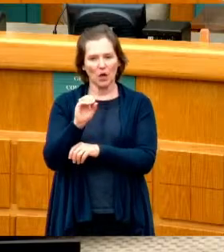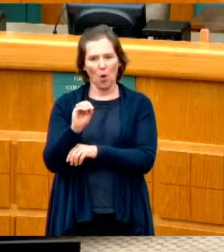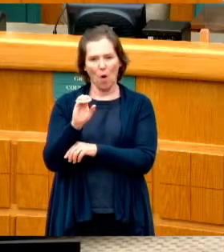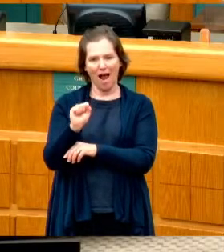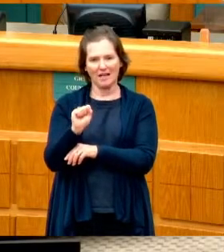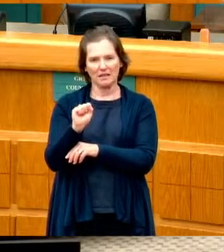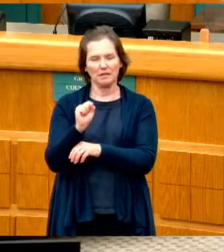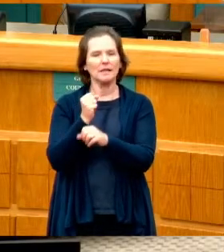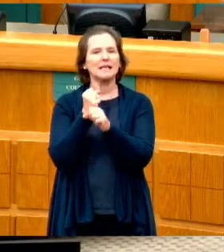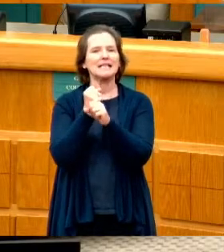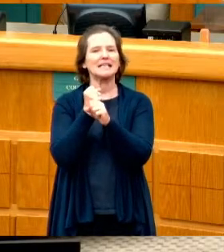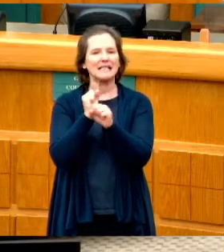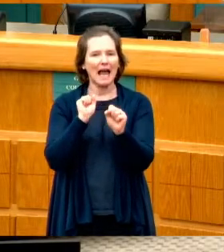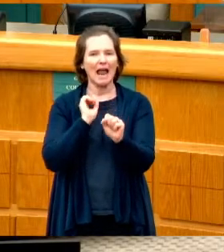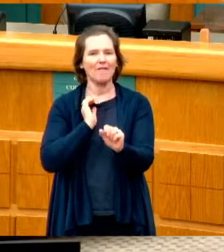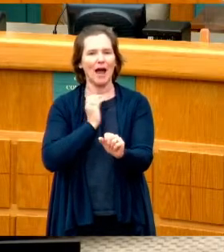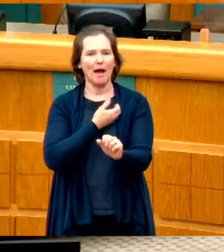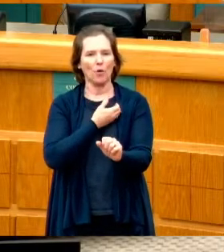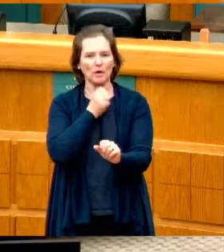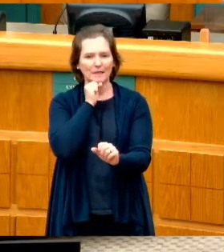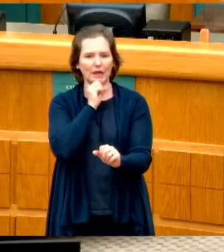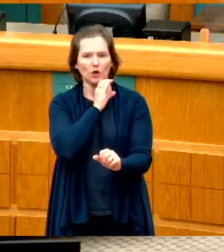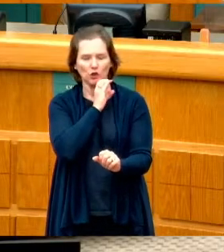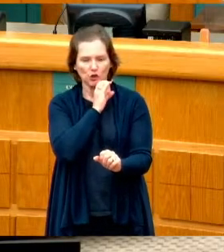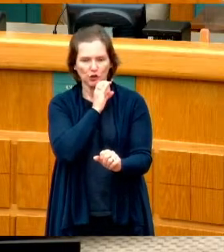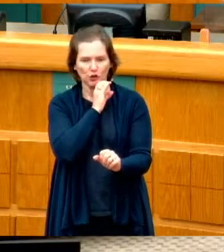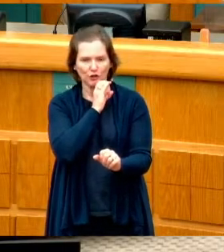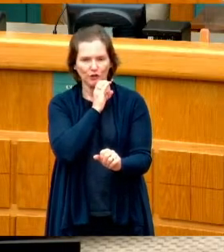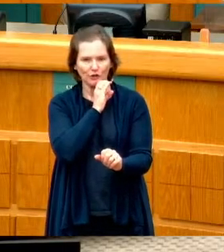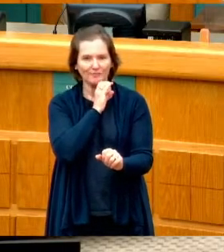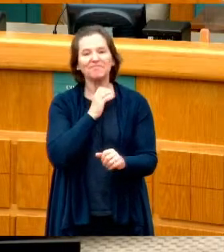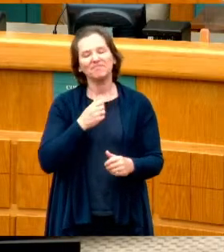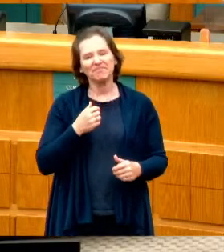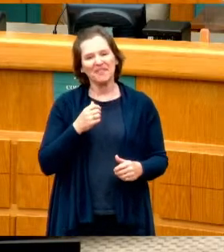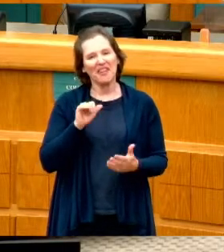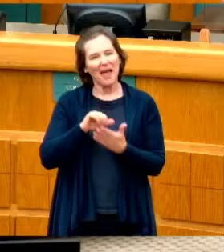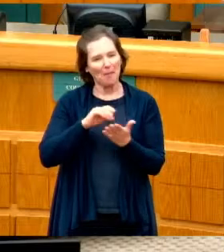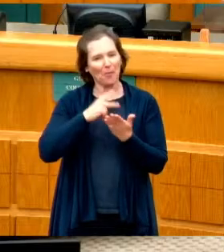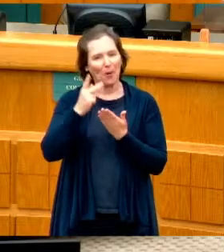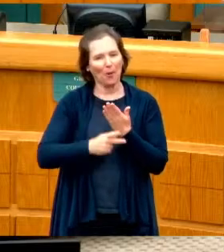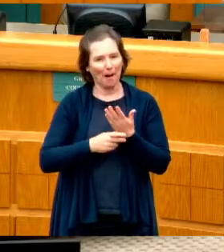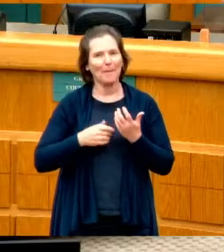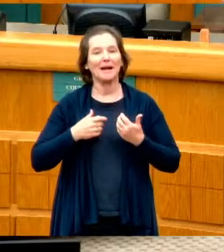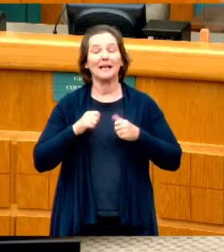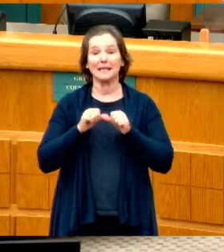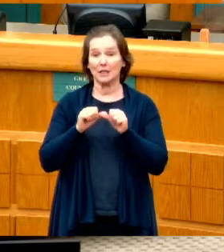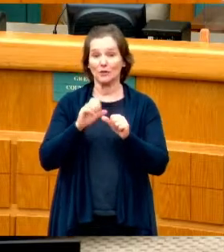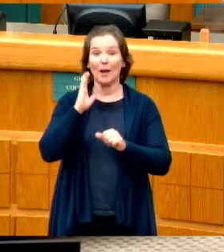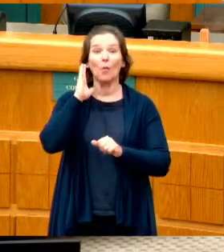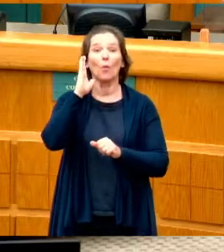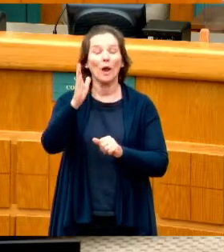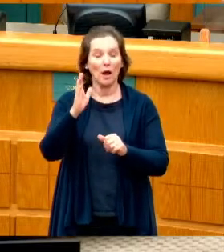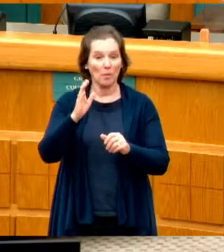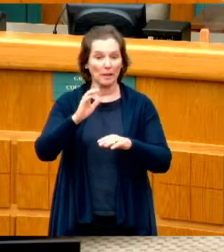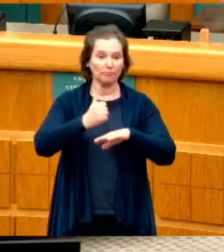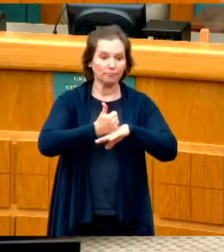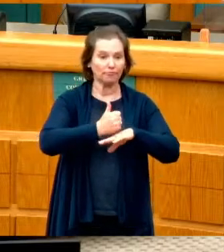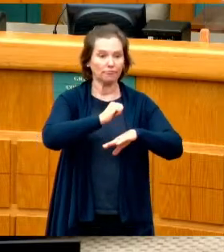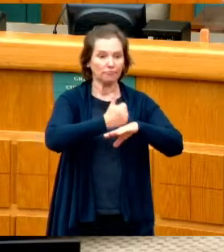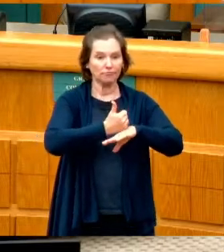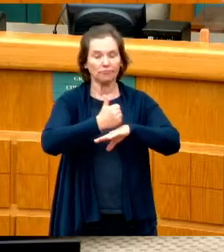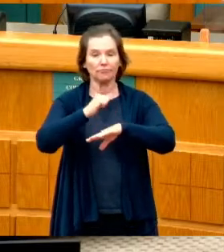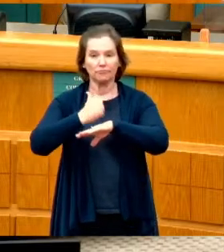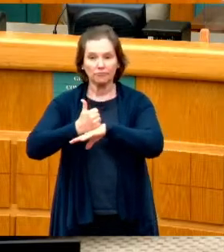Governor Abbott. It was my honor to welcome the governor to Corpus Christi, where he announced that he was